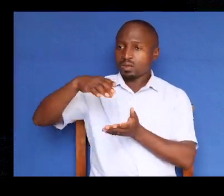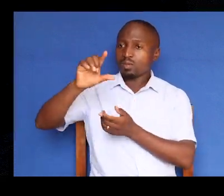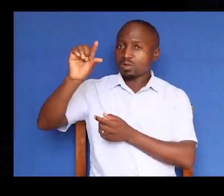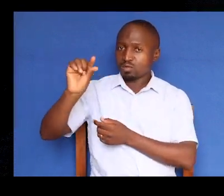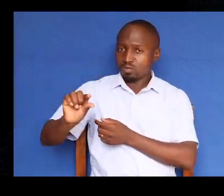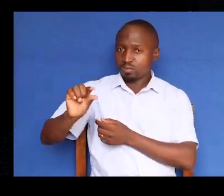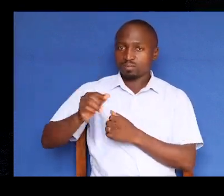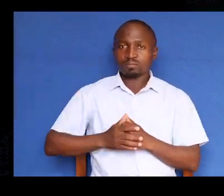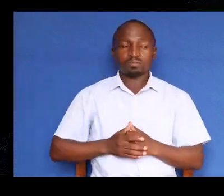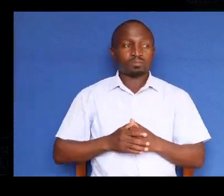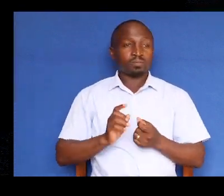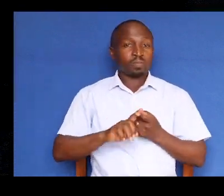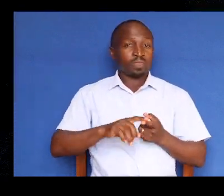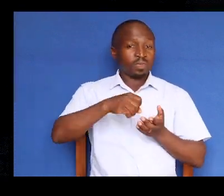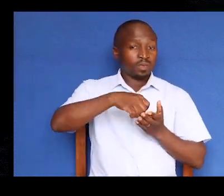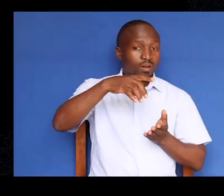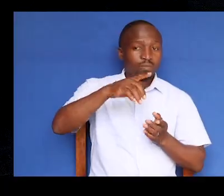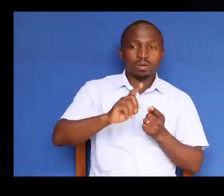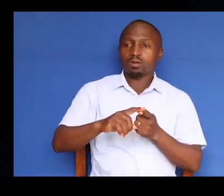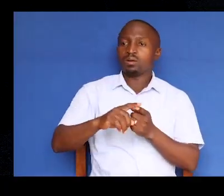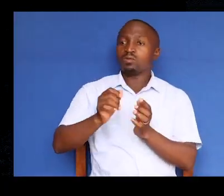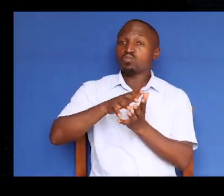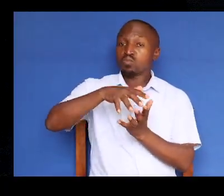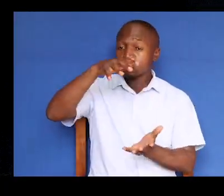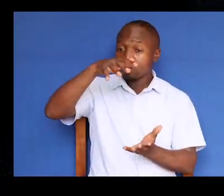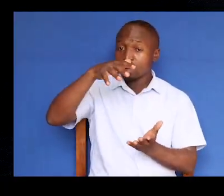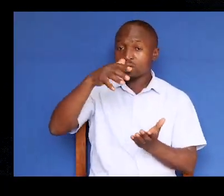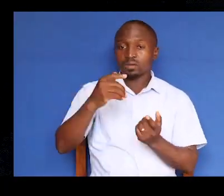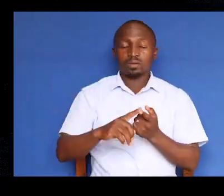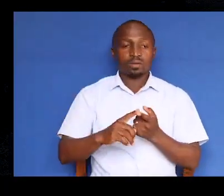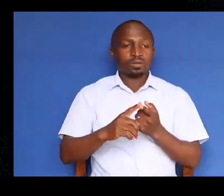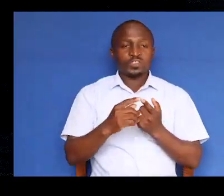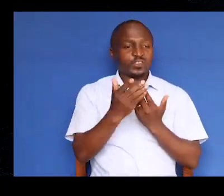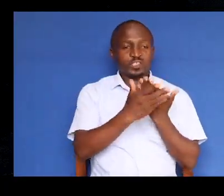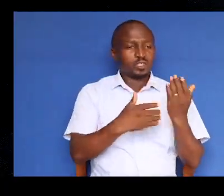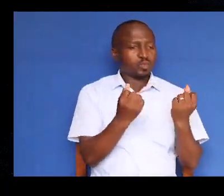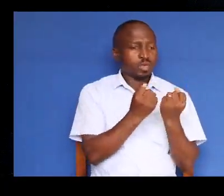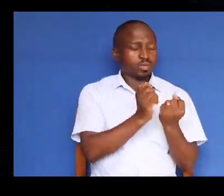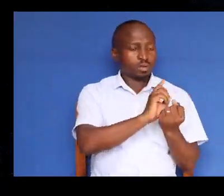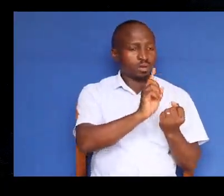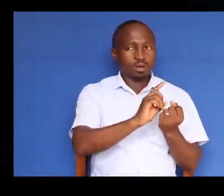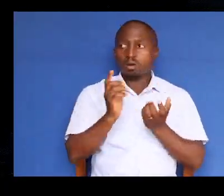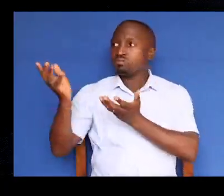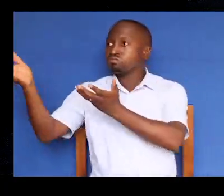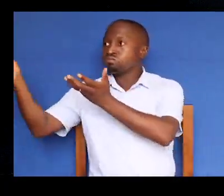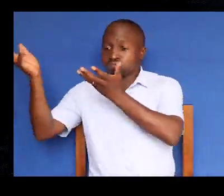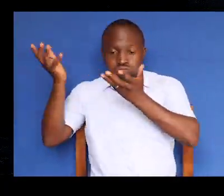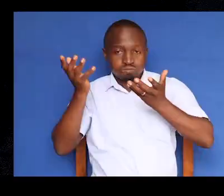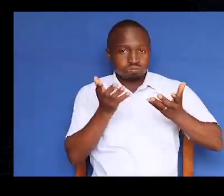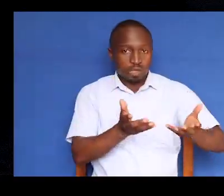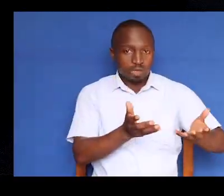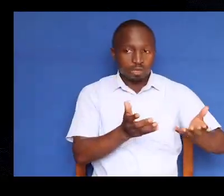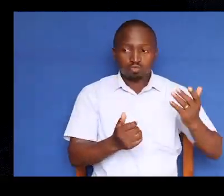opportunity cost. The item with high opportunity cost, country should import to give another country advantage for